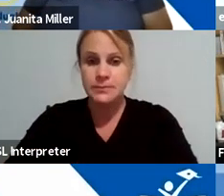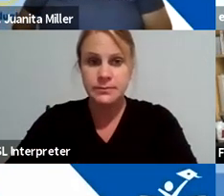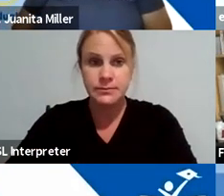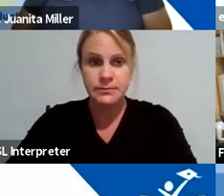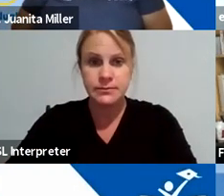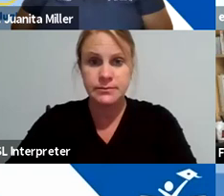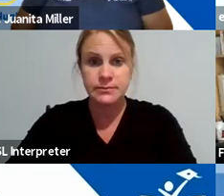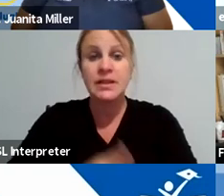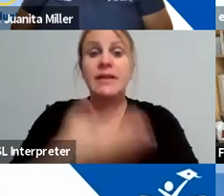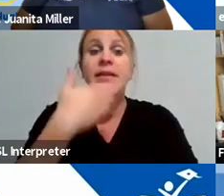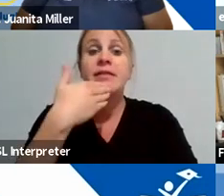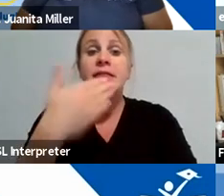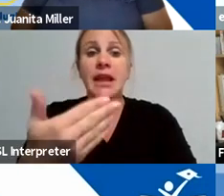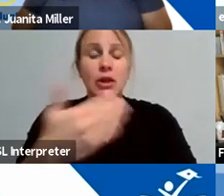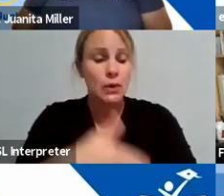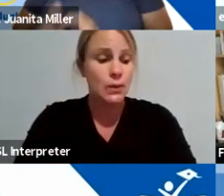Thank you.